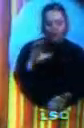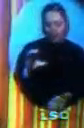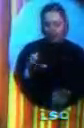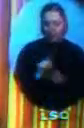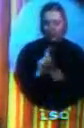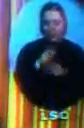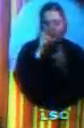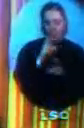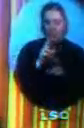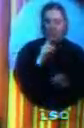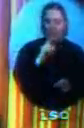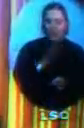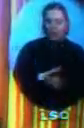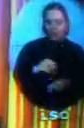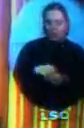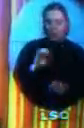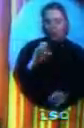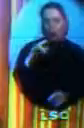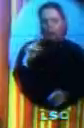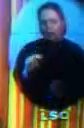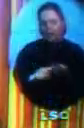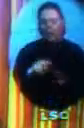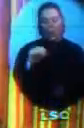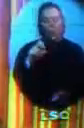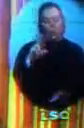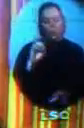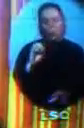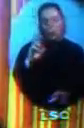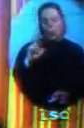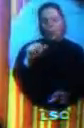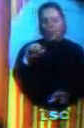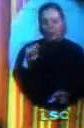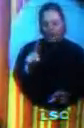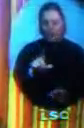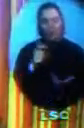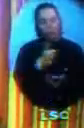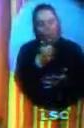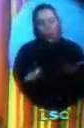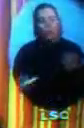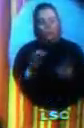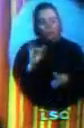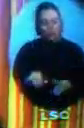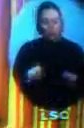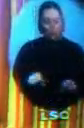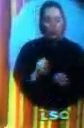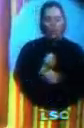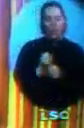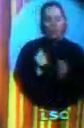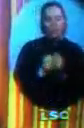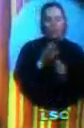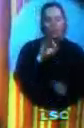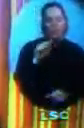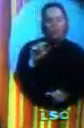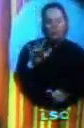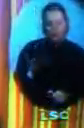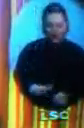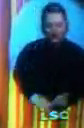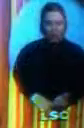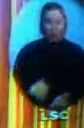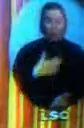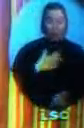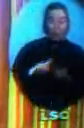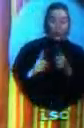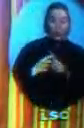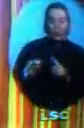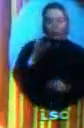NATO, and other international commitments. And that's exactly what we're going to be able to do with the F-35. Again, Mr. Speaker, my colleague is picking a number of $3 billion out